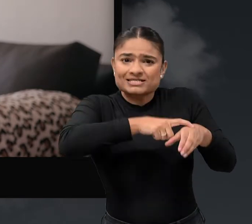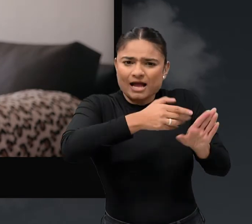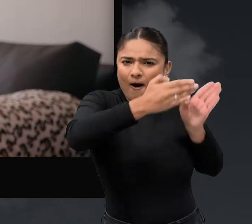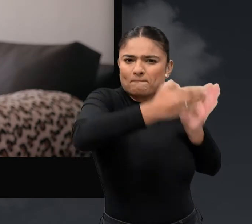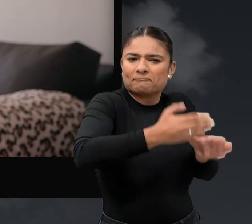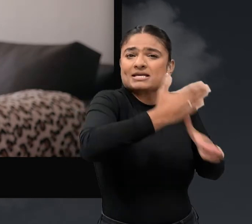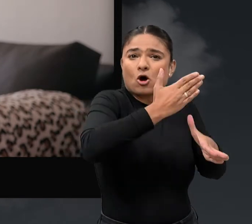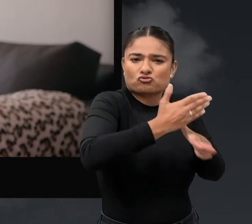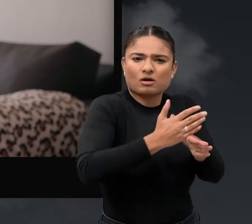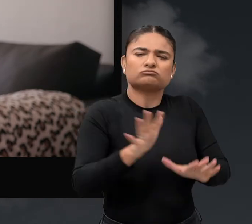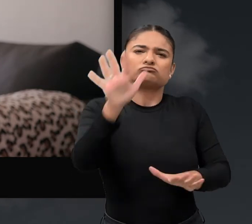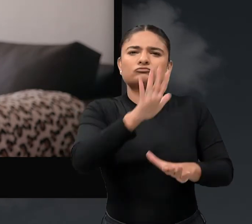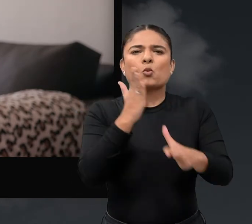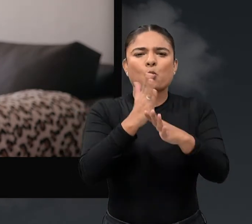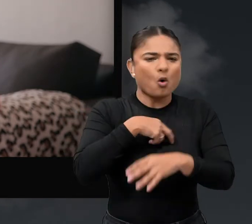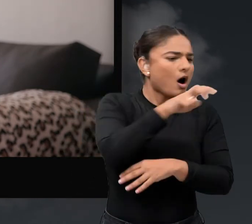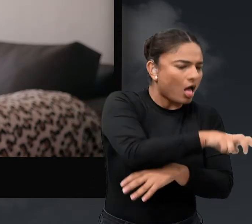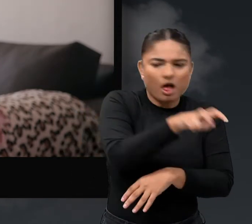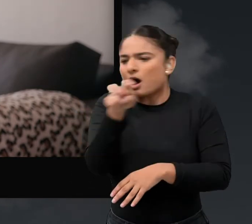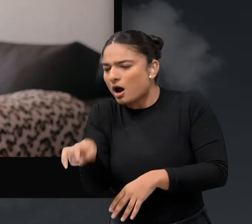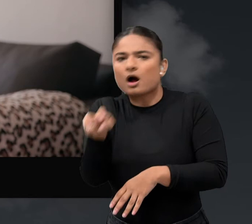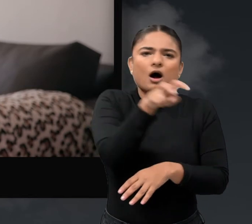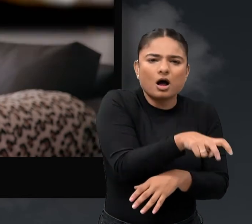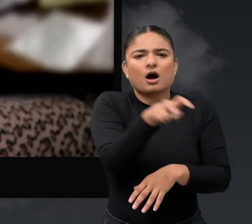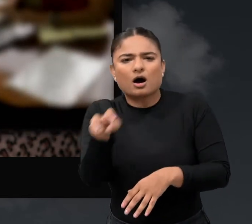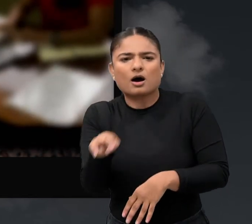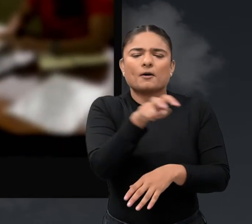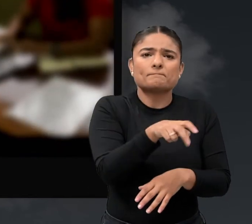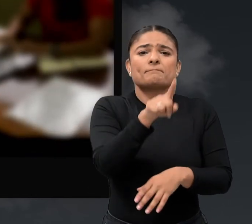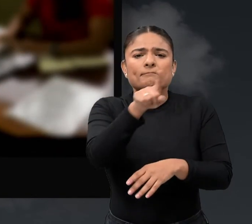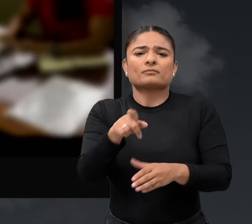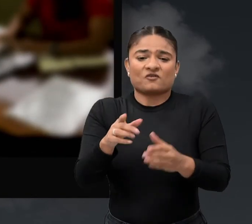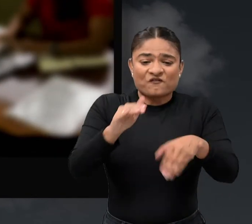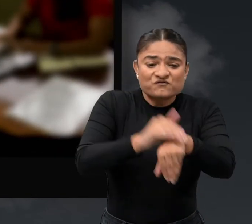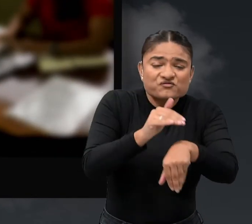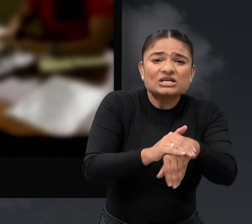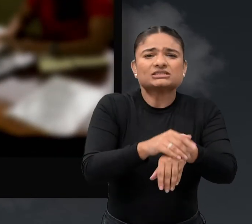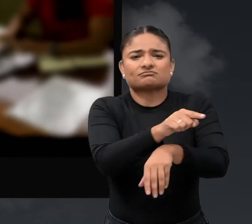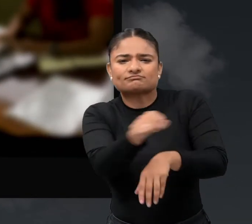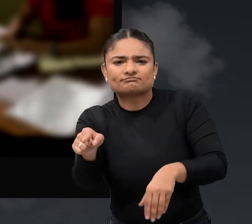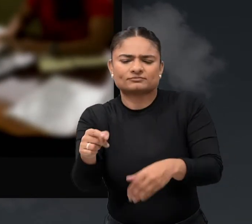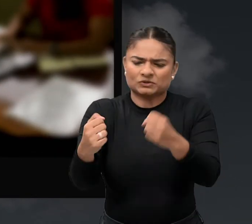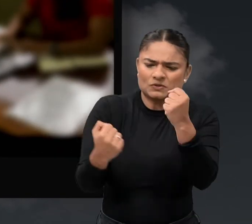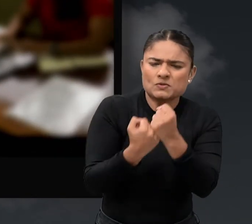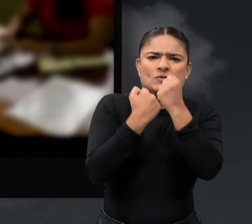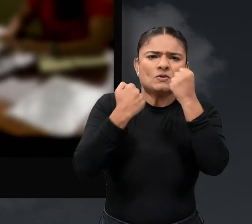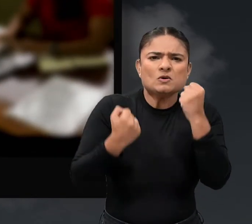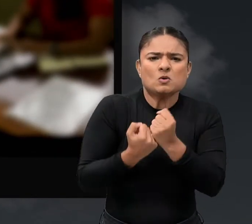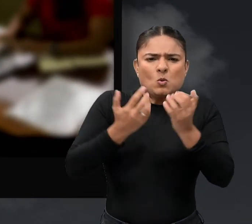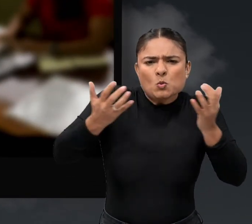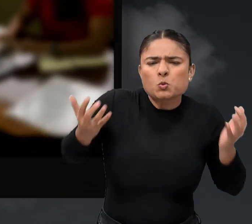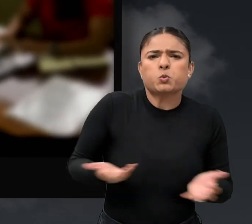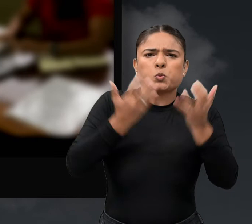in my career life, I was between jobs. And through the encouragement of